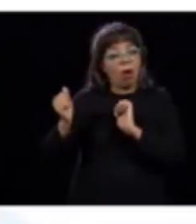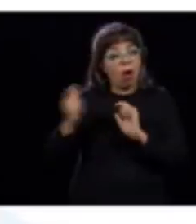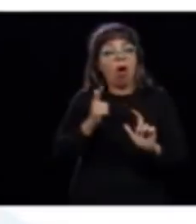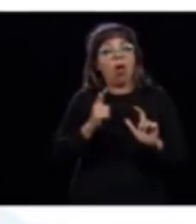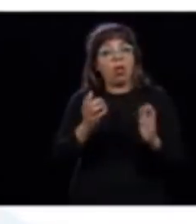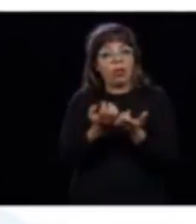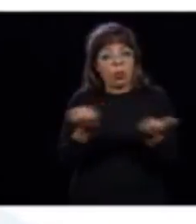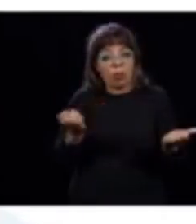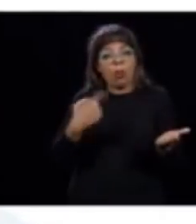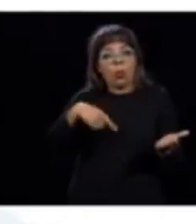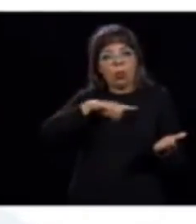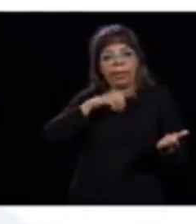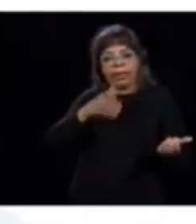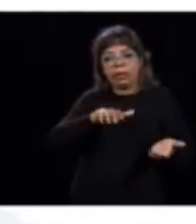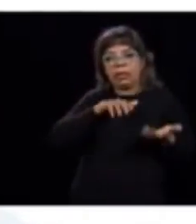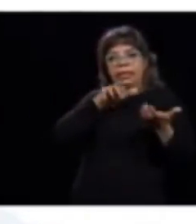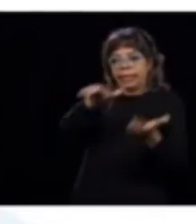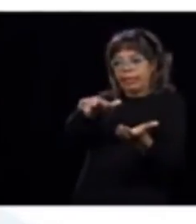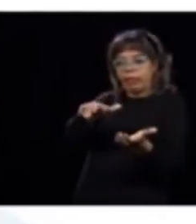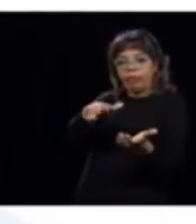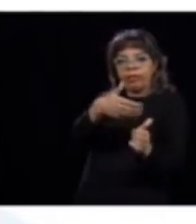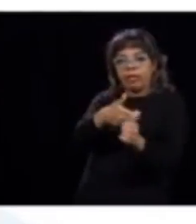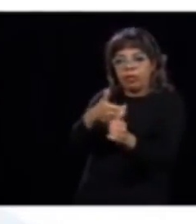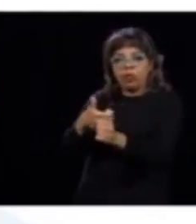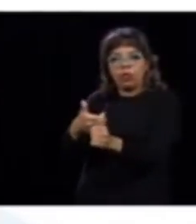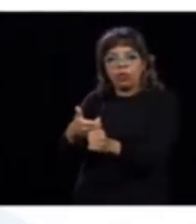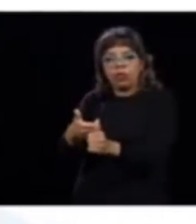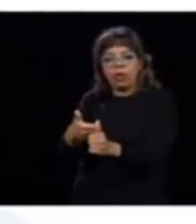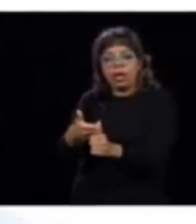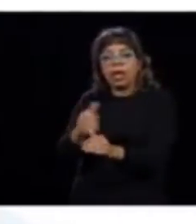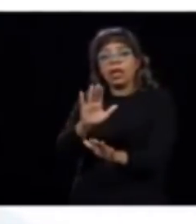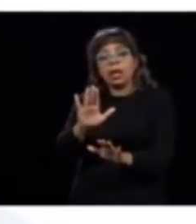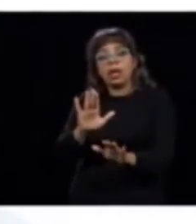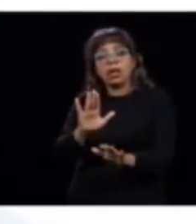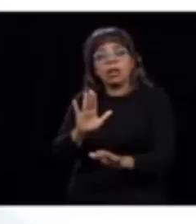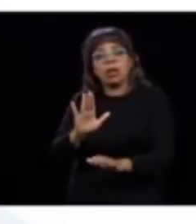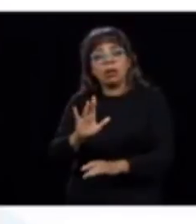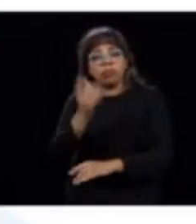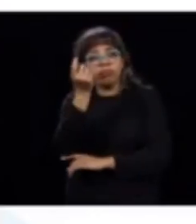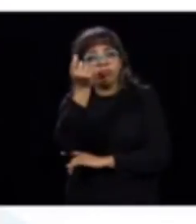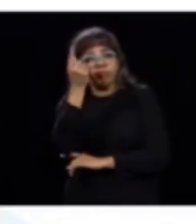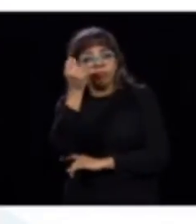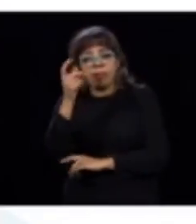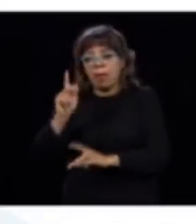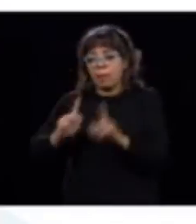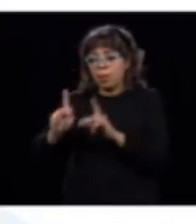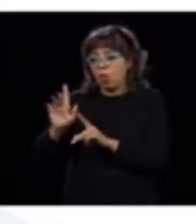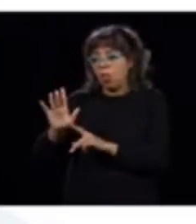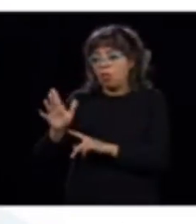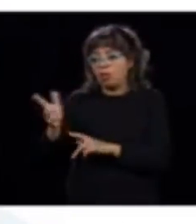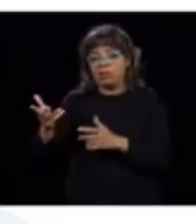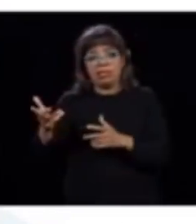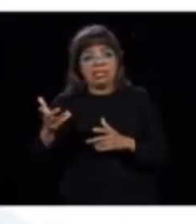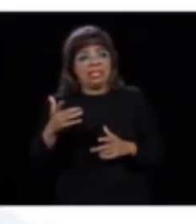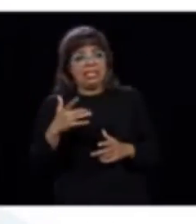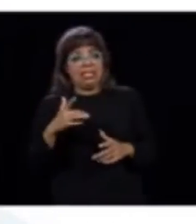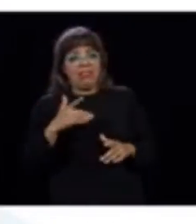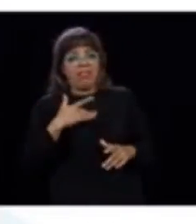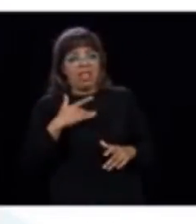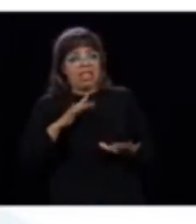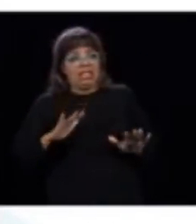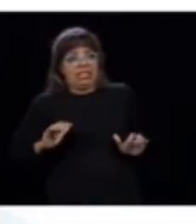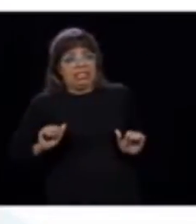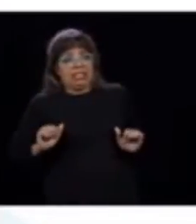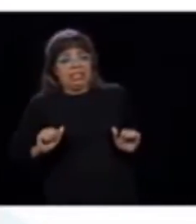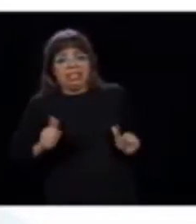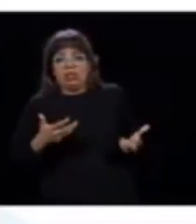equipment and we can understand that some people live some anxiety the health workers and that's why we